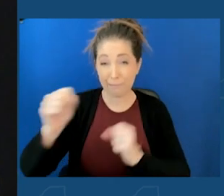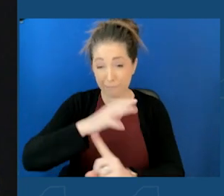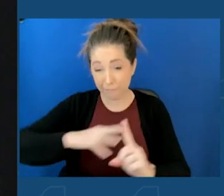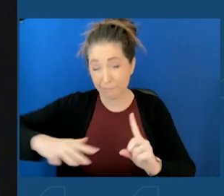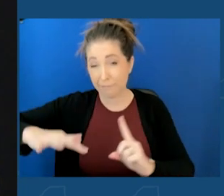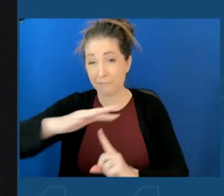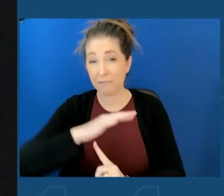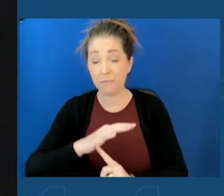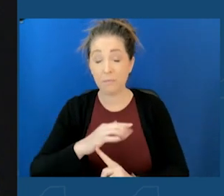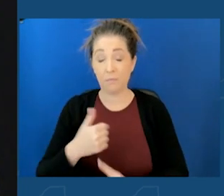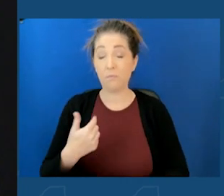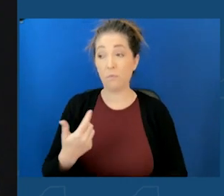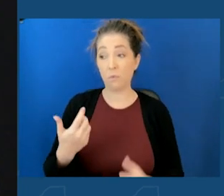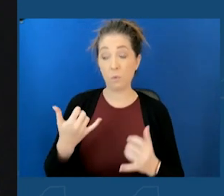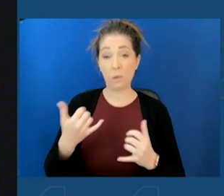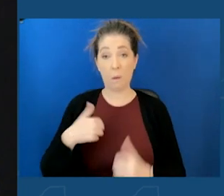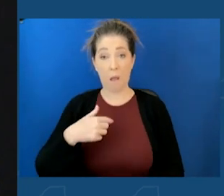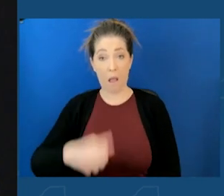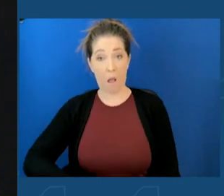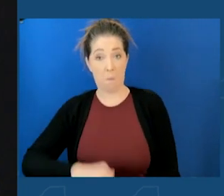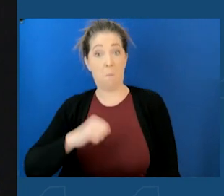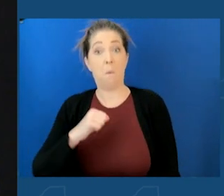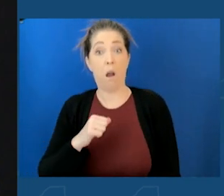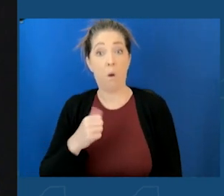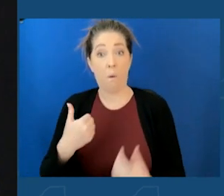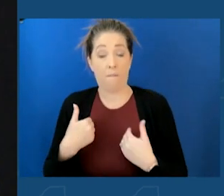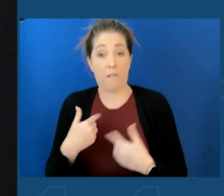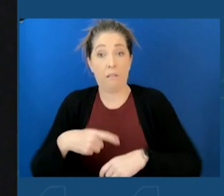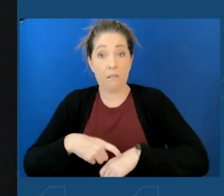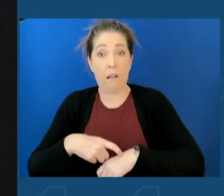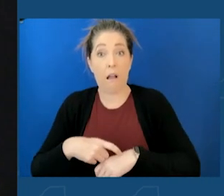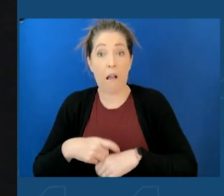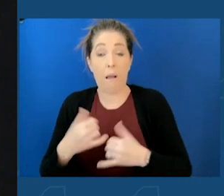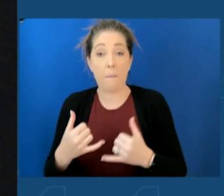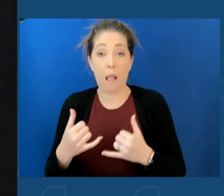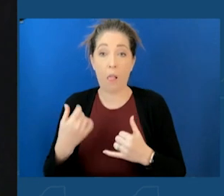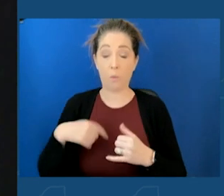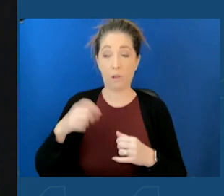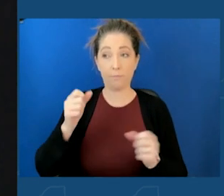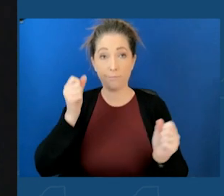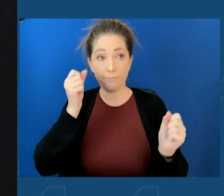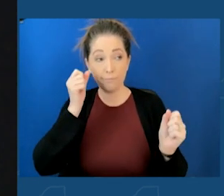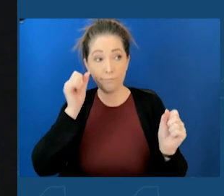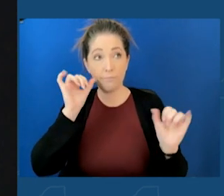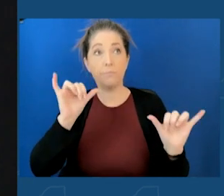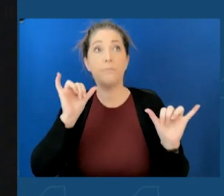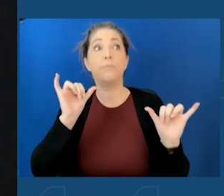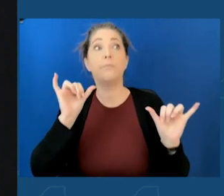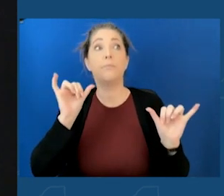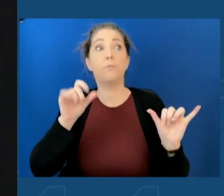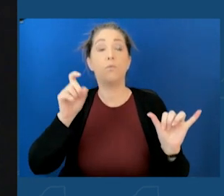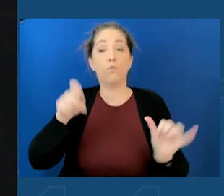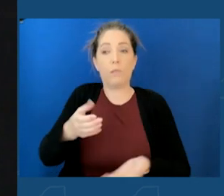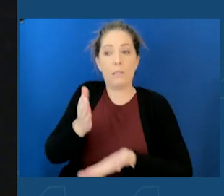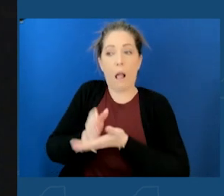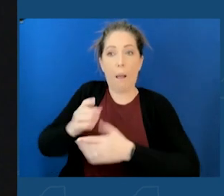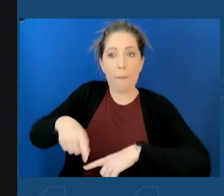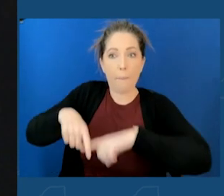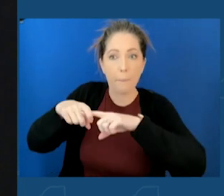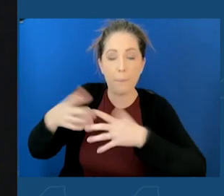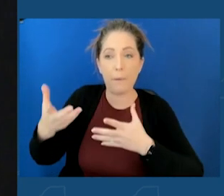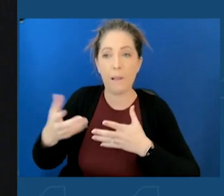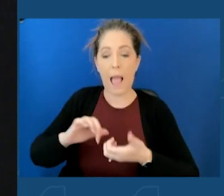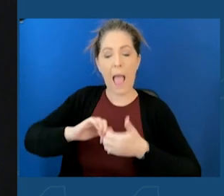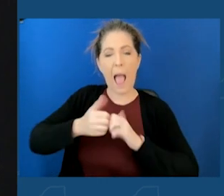I'm proud to have lived at a time when we had the enlightened view that should stop, but also how do we transition to a different